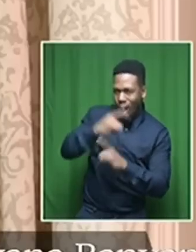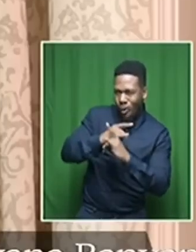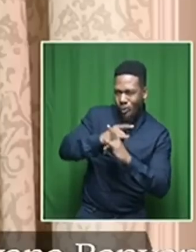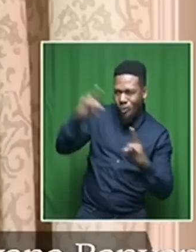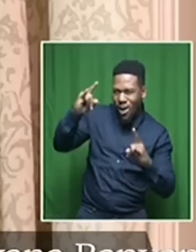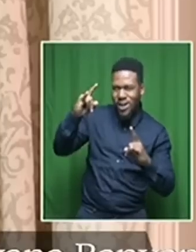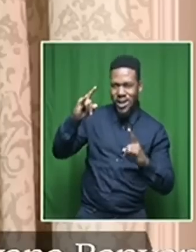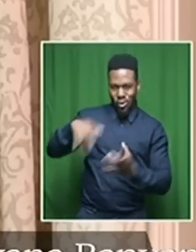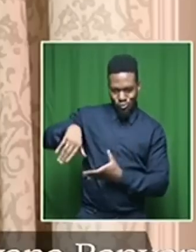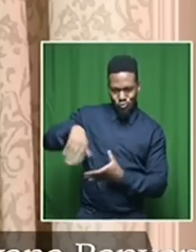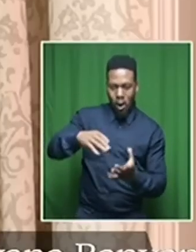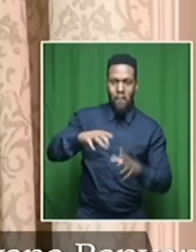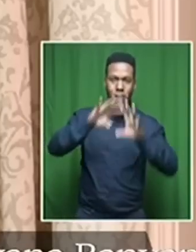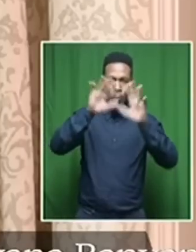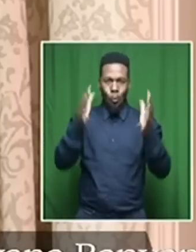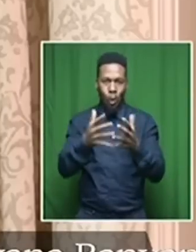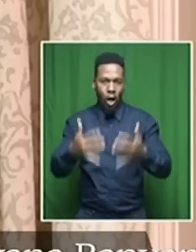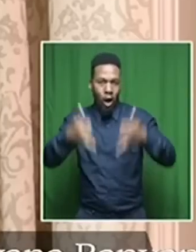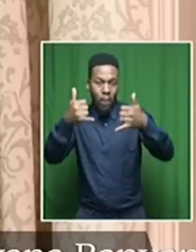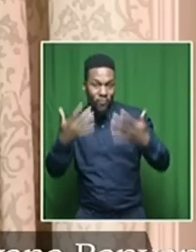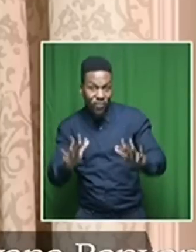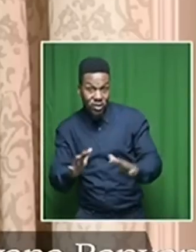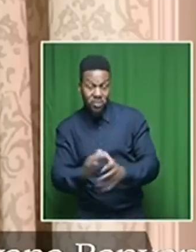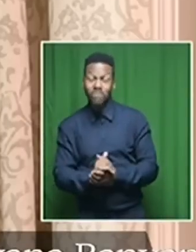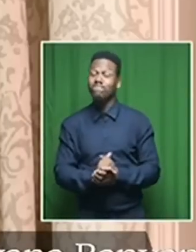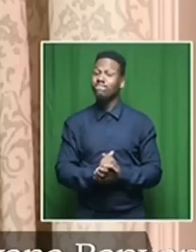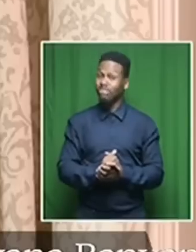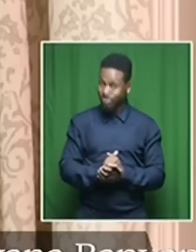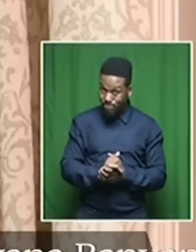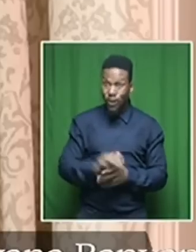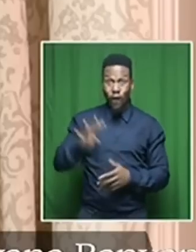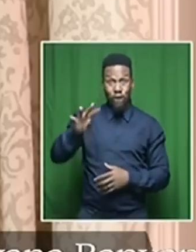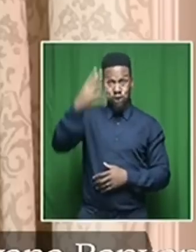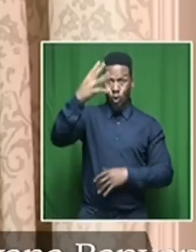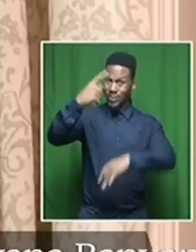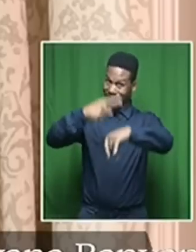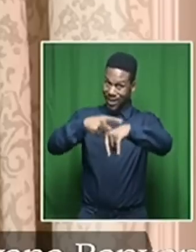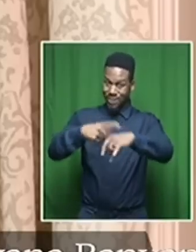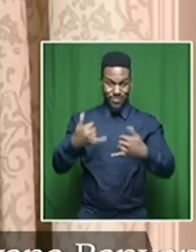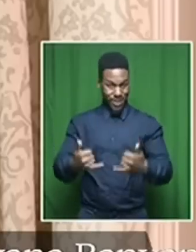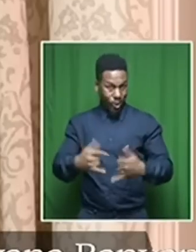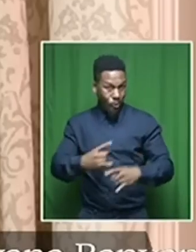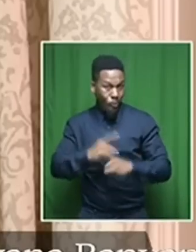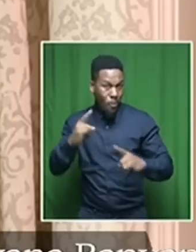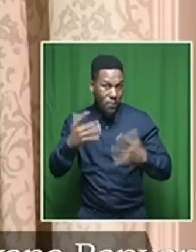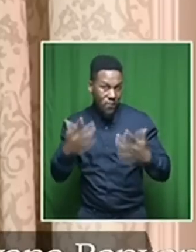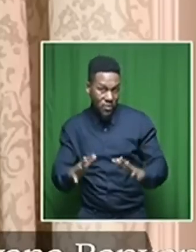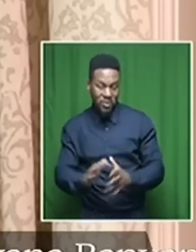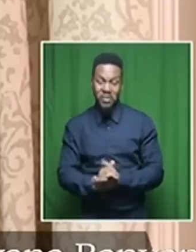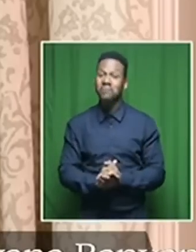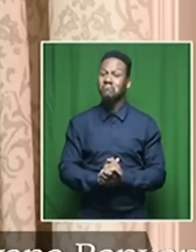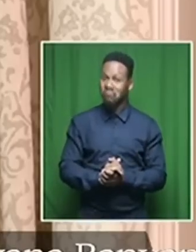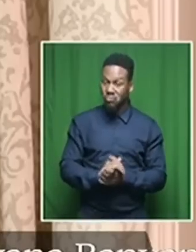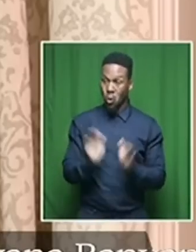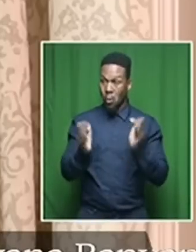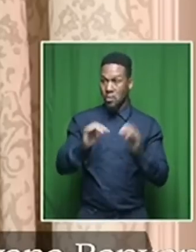the Rugby World Cup, which they won for the 4th time more than any other